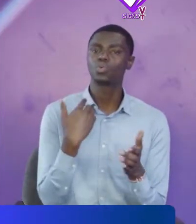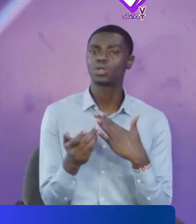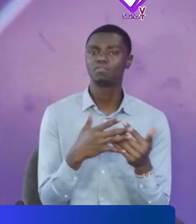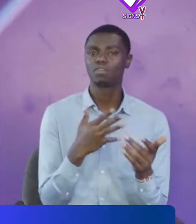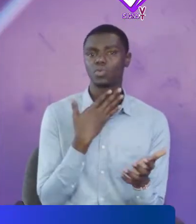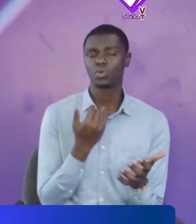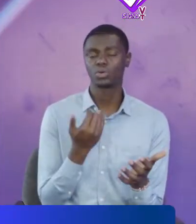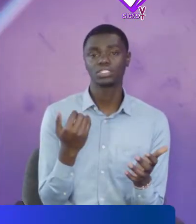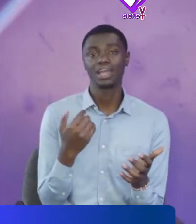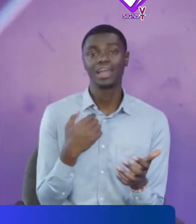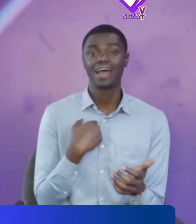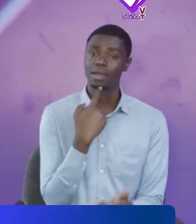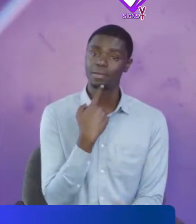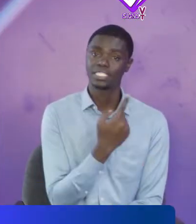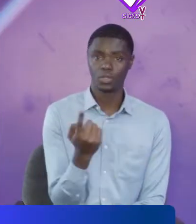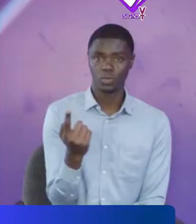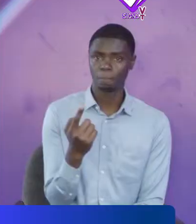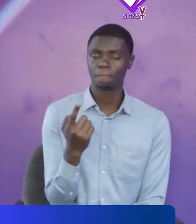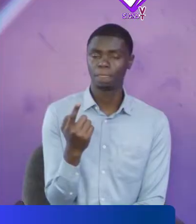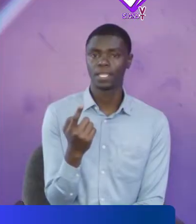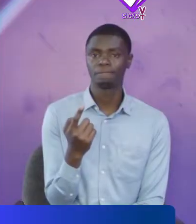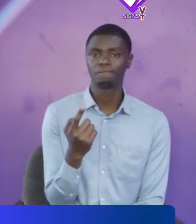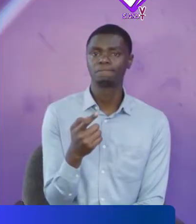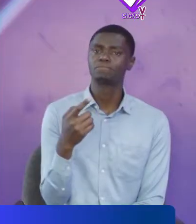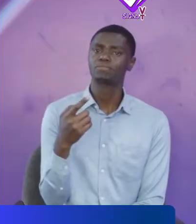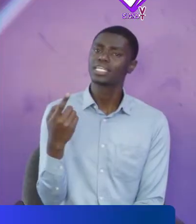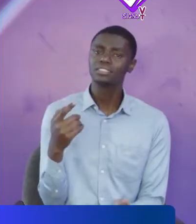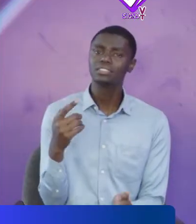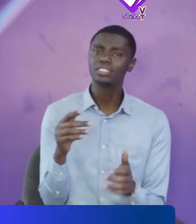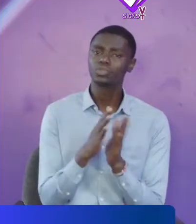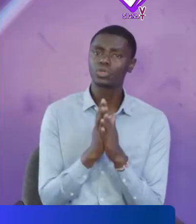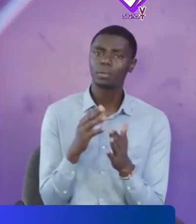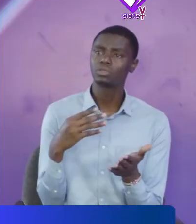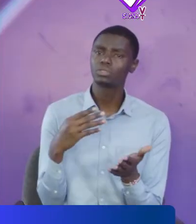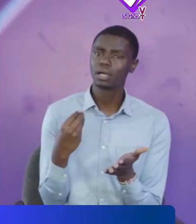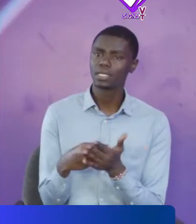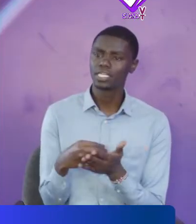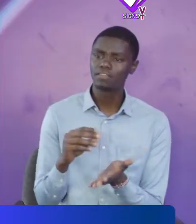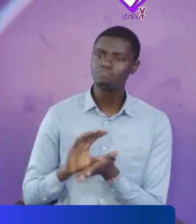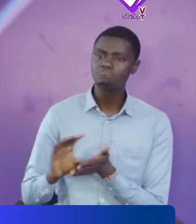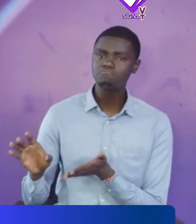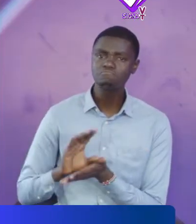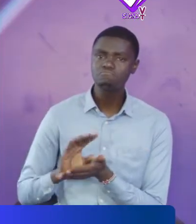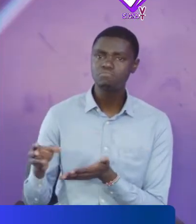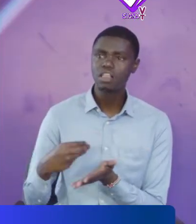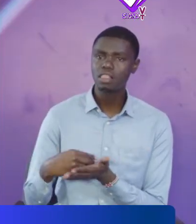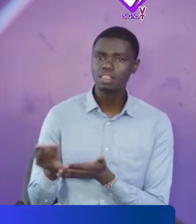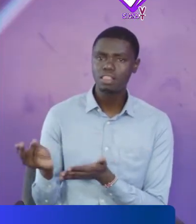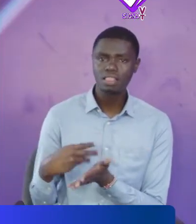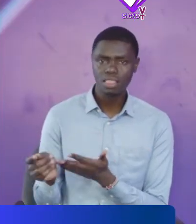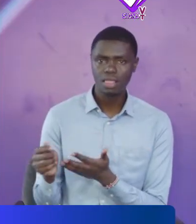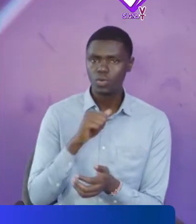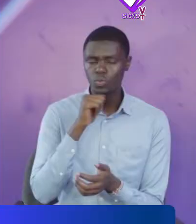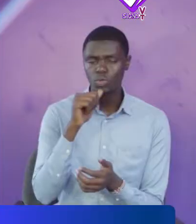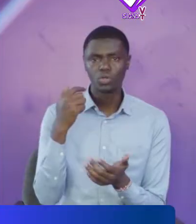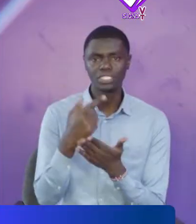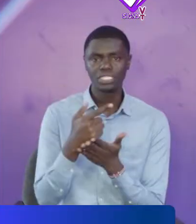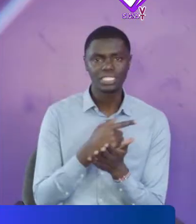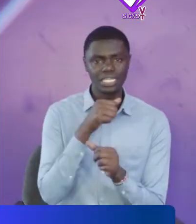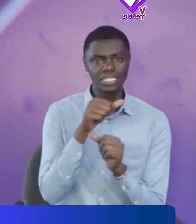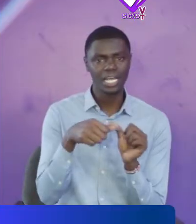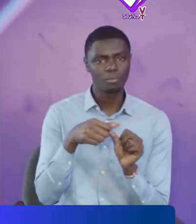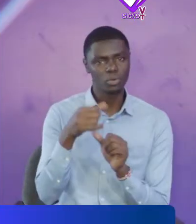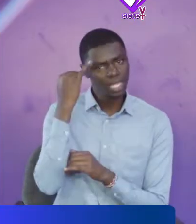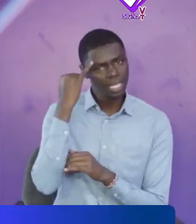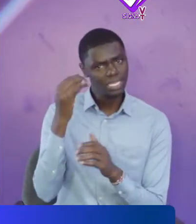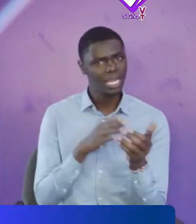know is that I told you earlier, these things of dishing money, where we don't discuss more about the ideas, the leadership,